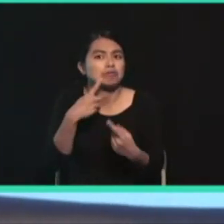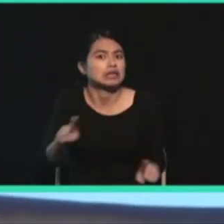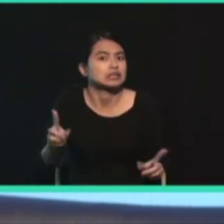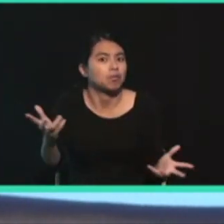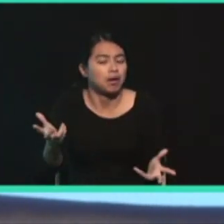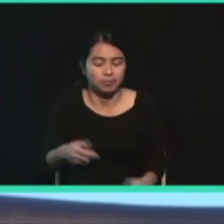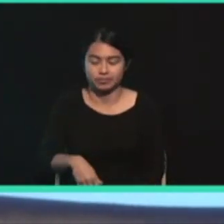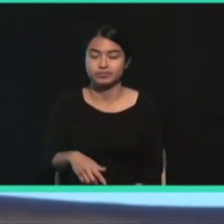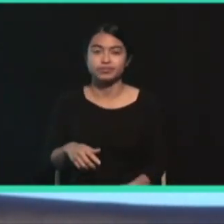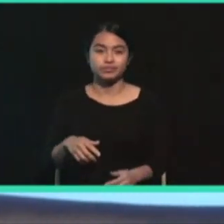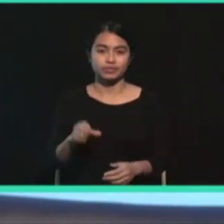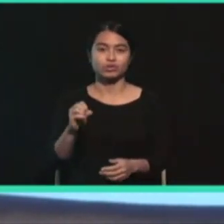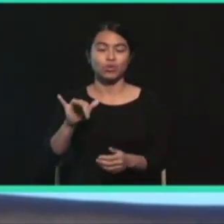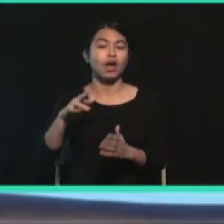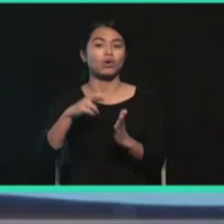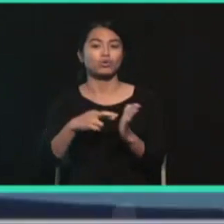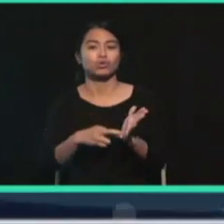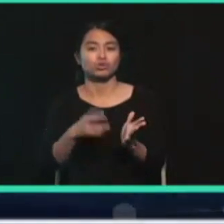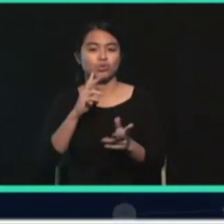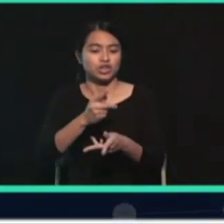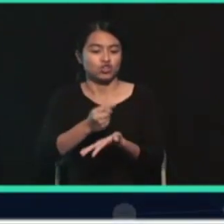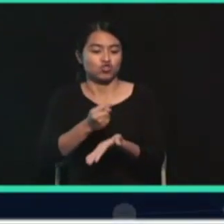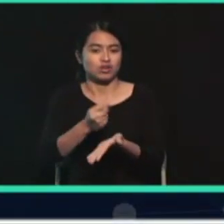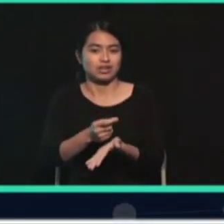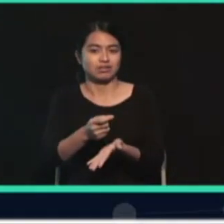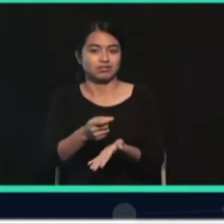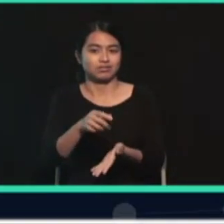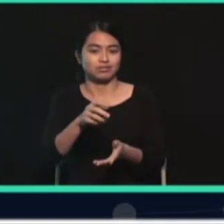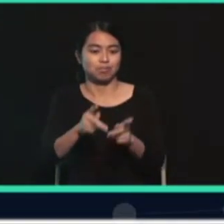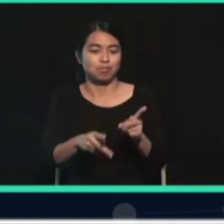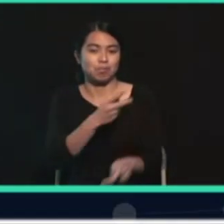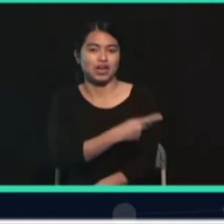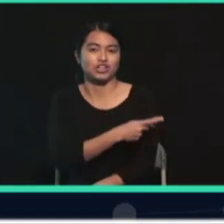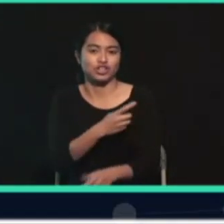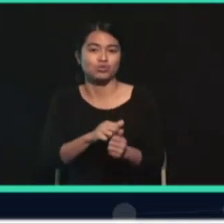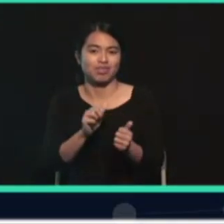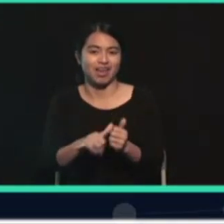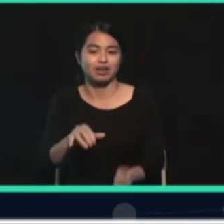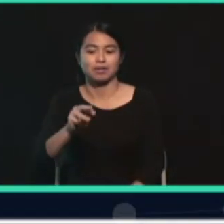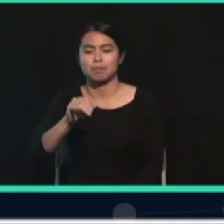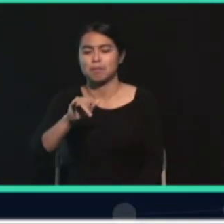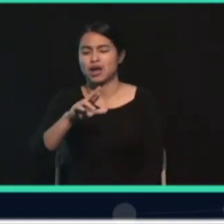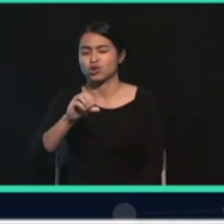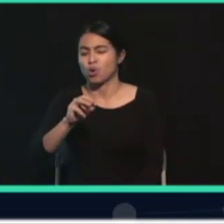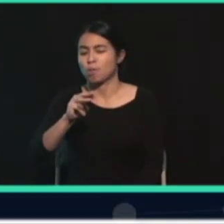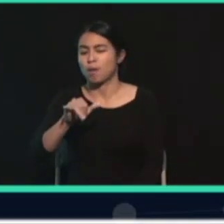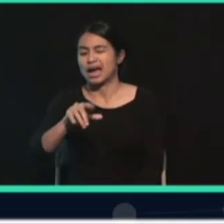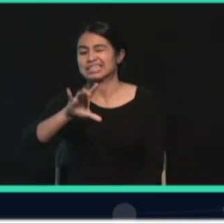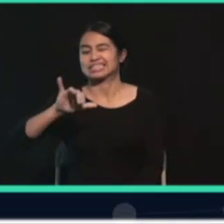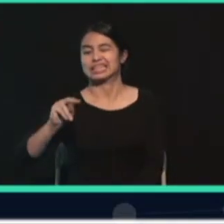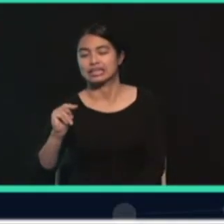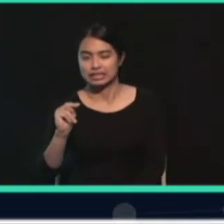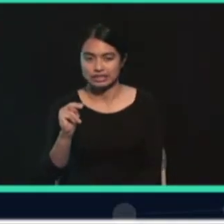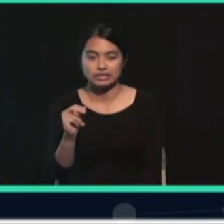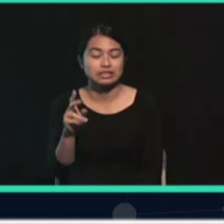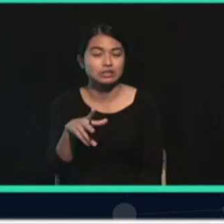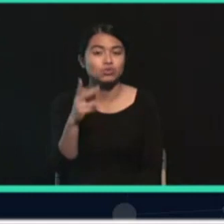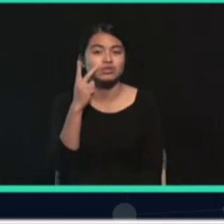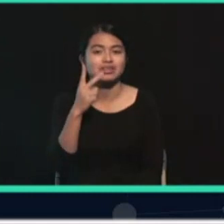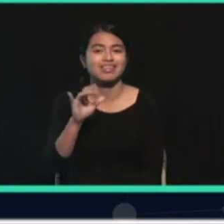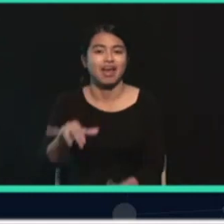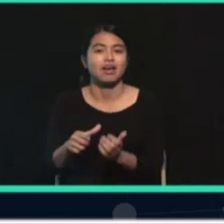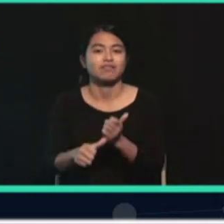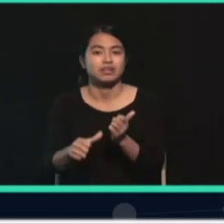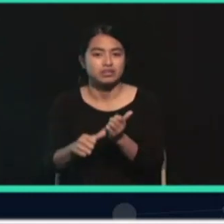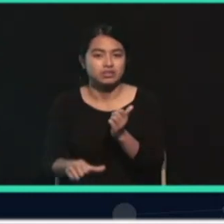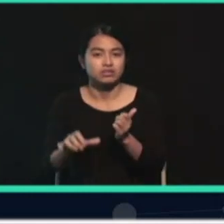guidelines, we treat those patients with vancomycin, that's an oral antibiotic. But as you can see here, the fecal